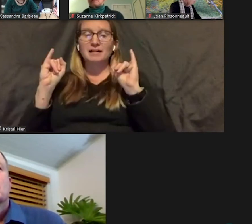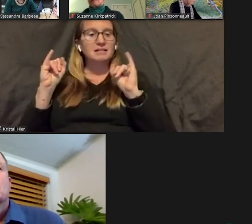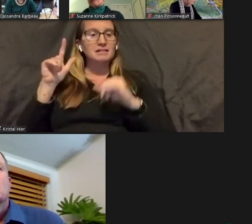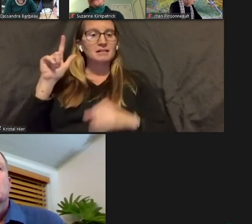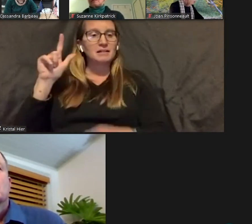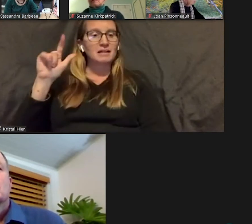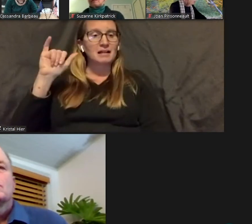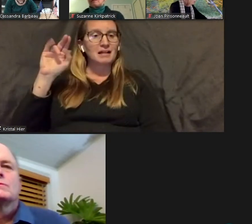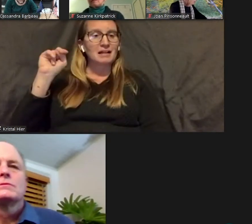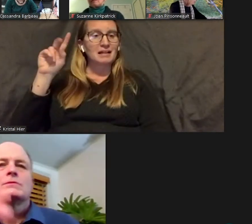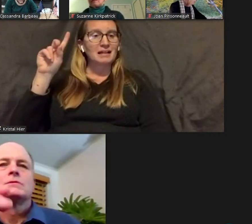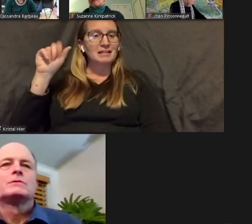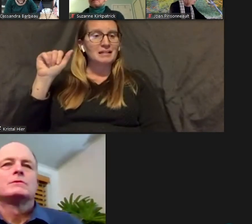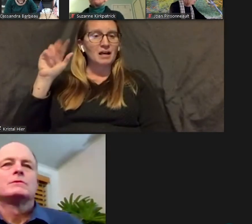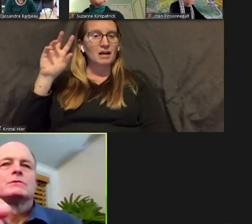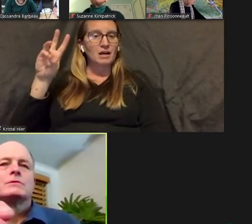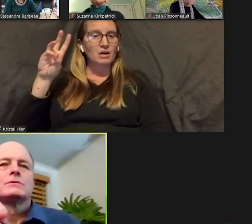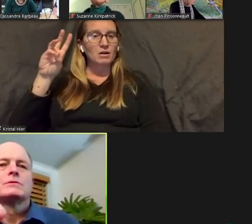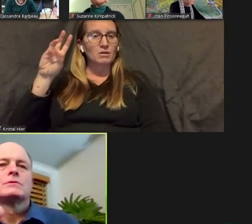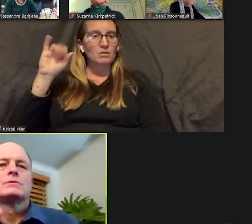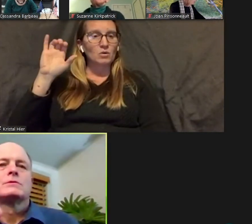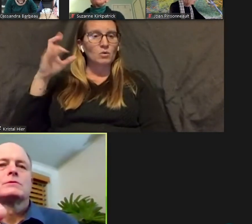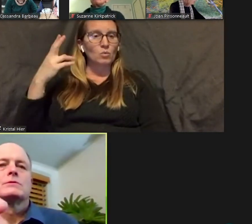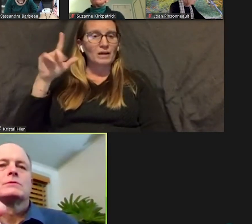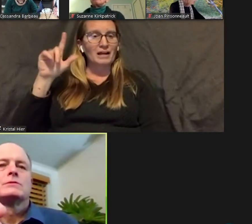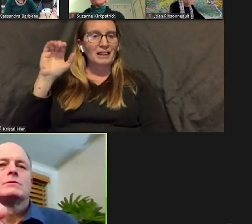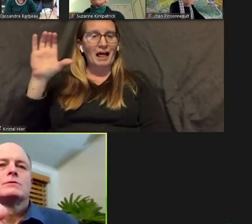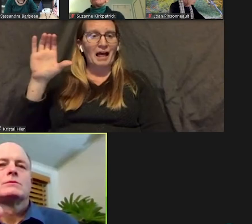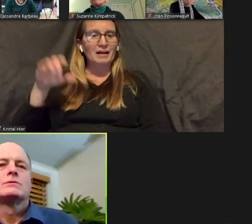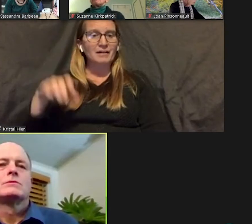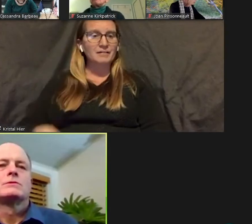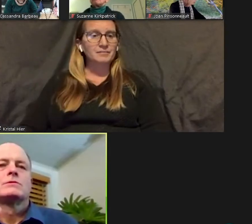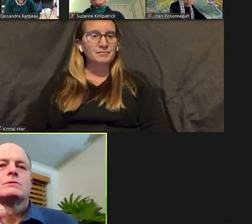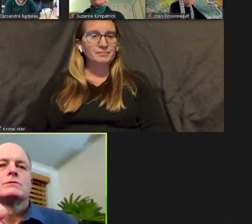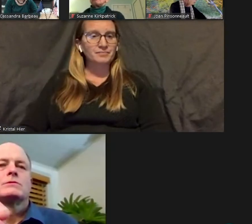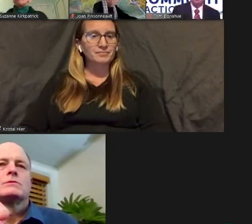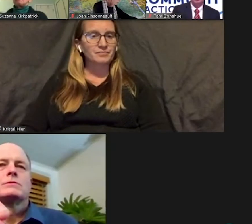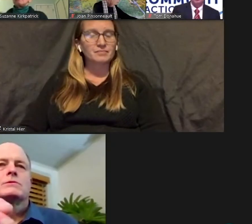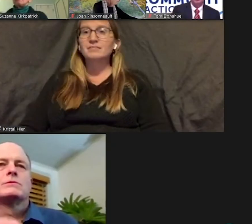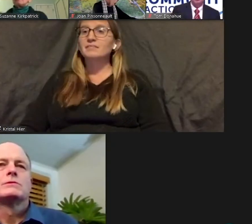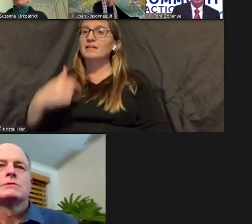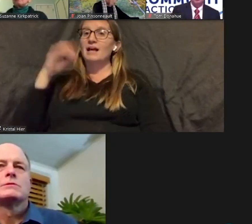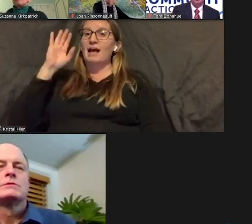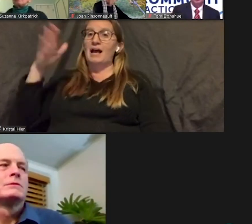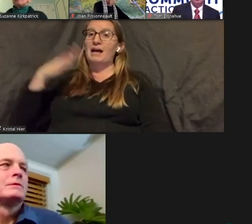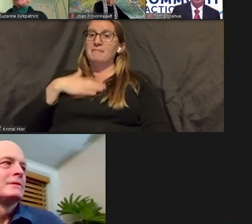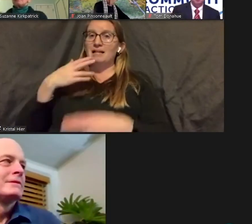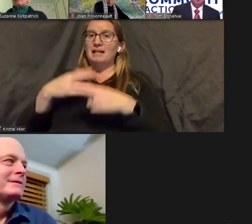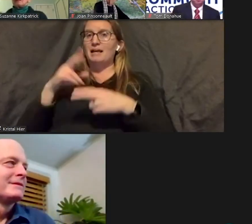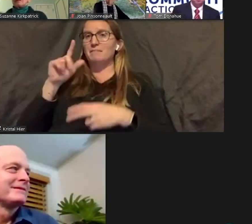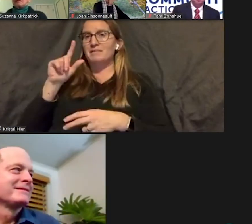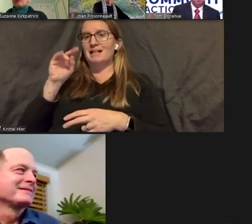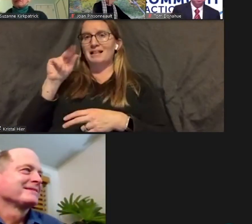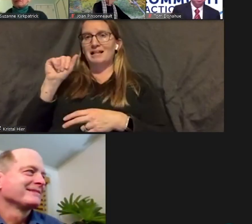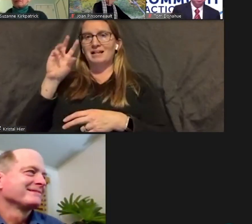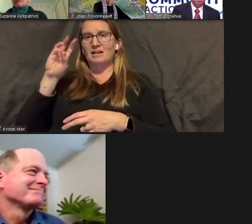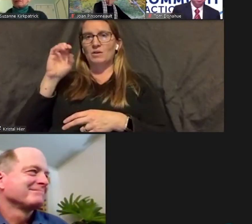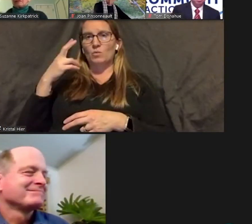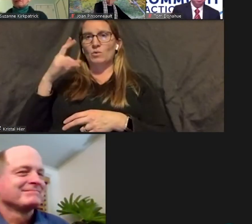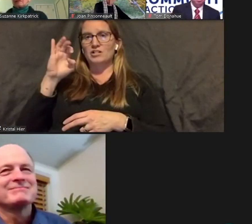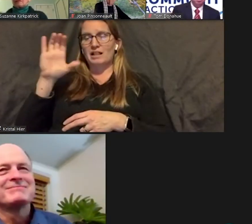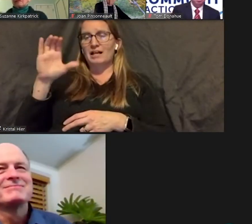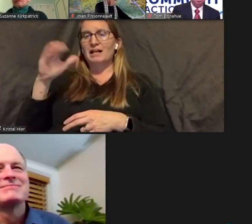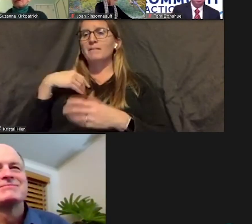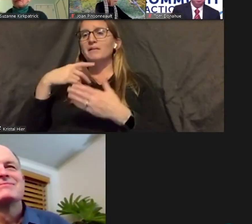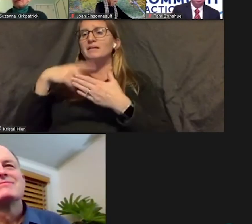Wicklack. Linda, you are recognized. Thank you. Good evening. My name is Linda Wichlack, and I'm the Executive Director of Bennington Project Independence Adult